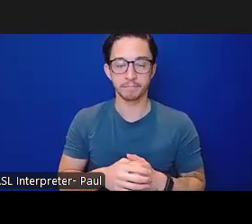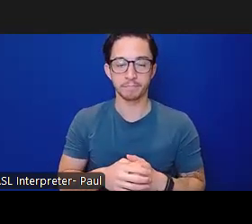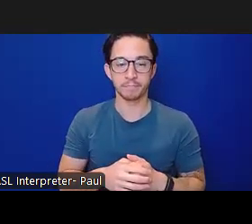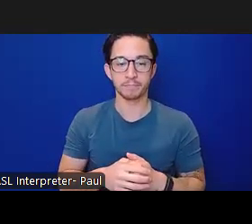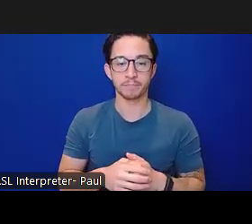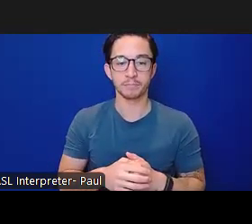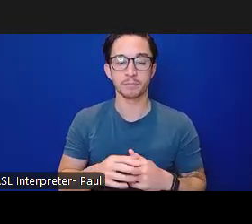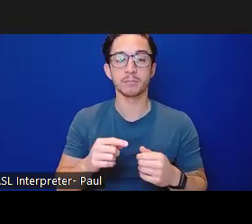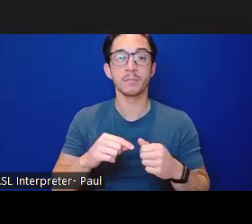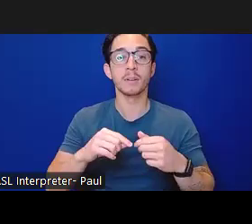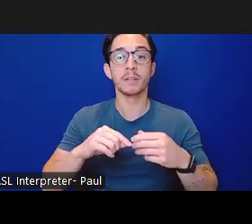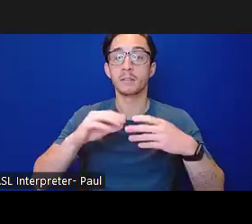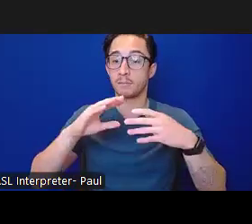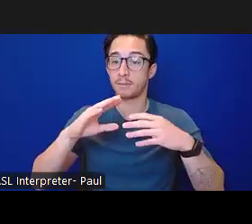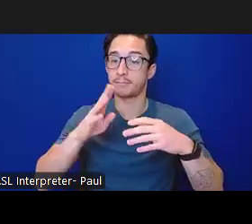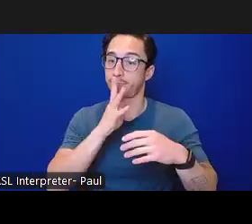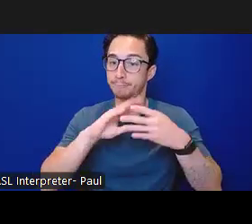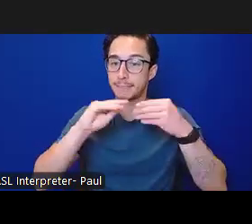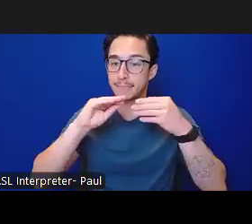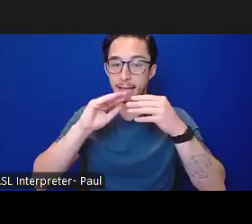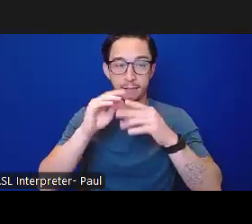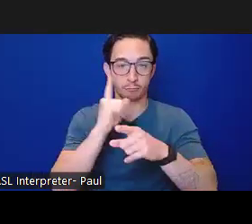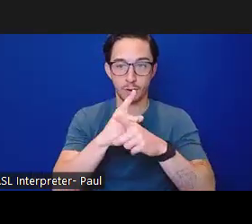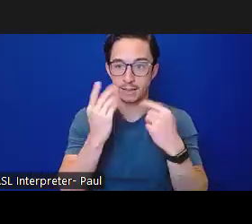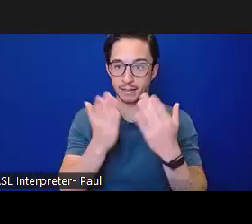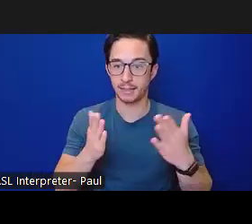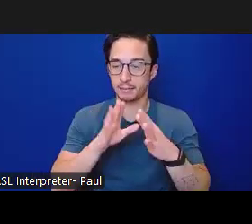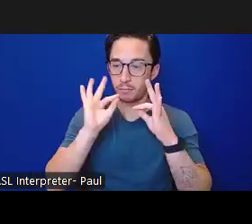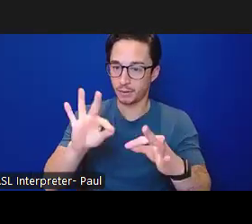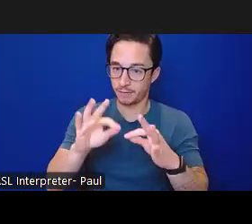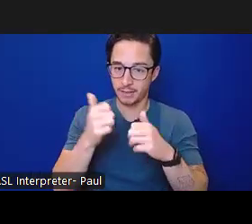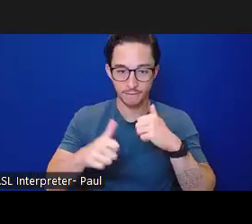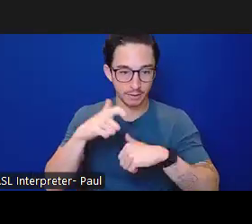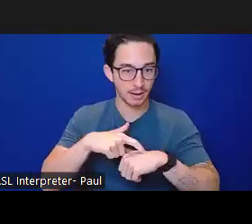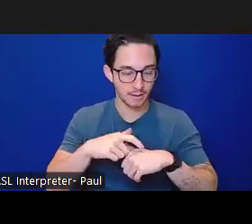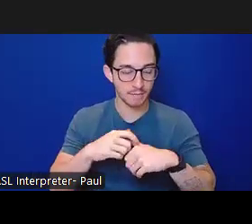To say the right thing perfectly every time. Okay.